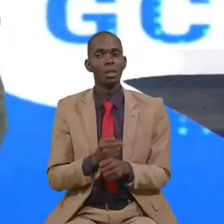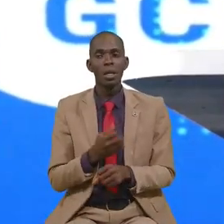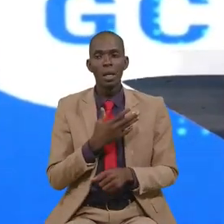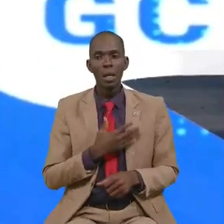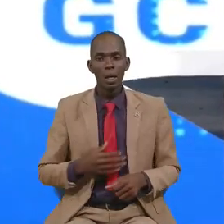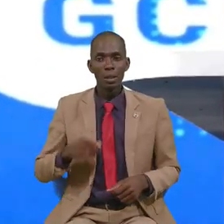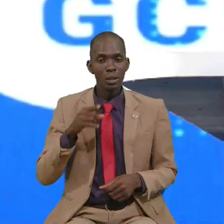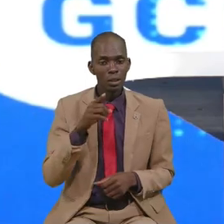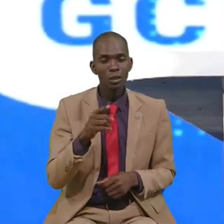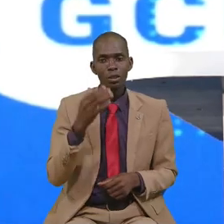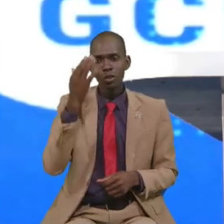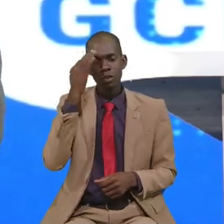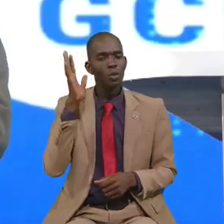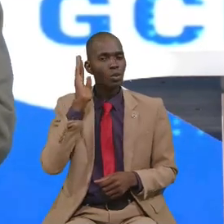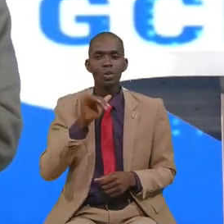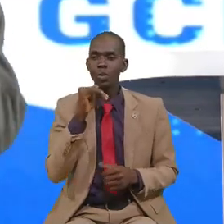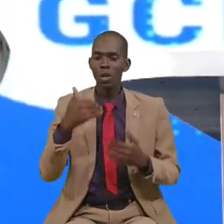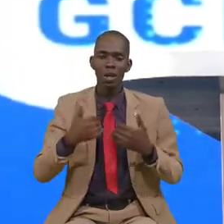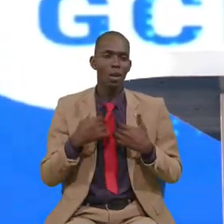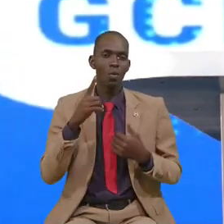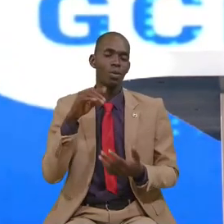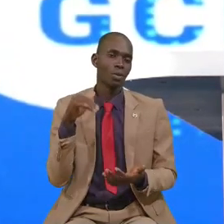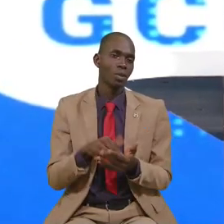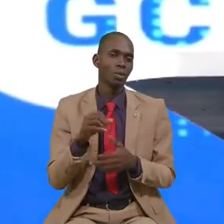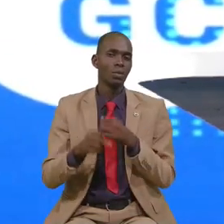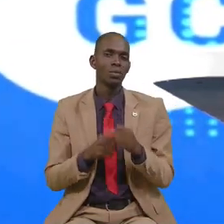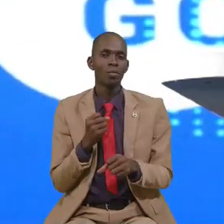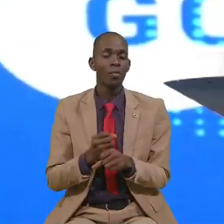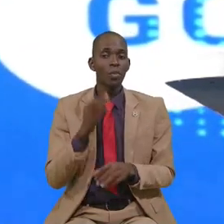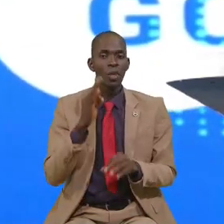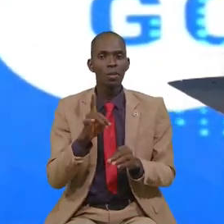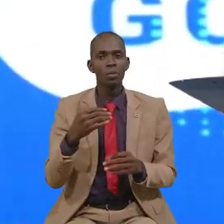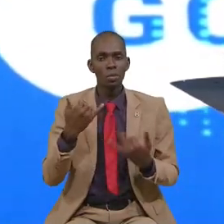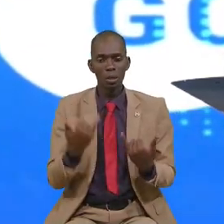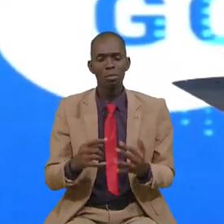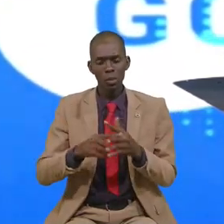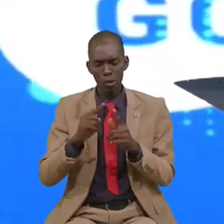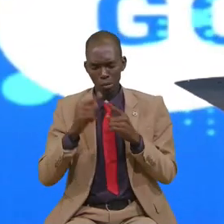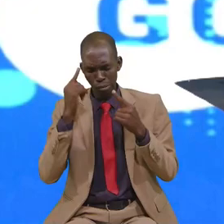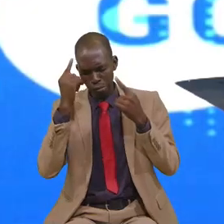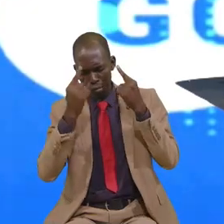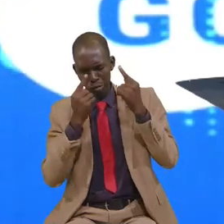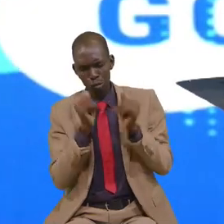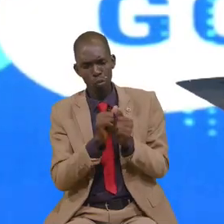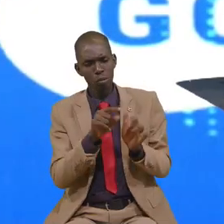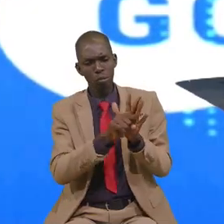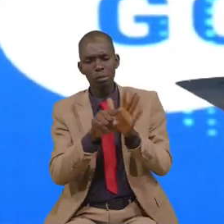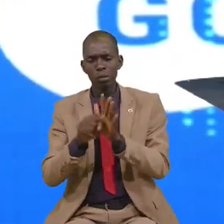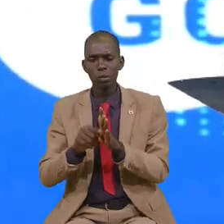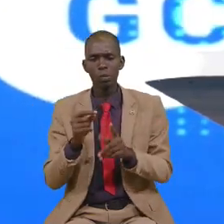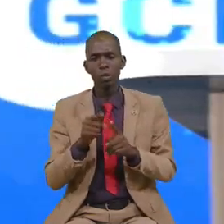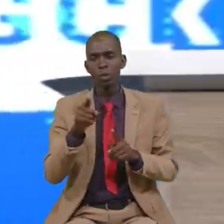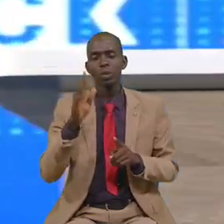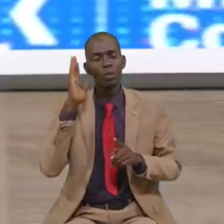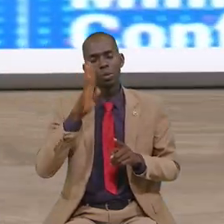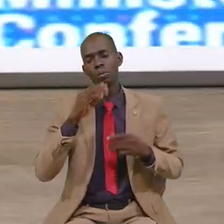to live 1,000 years. If you carry that with you, you're not going to do anything in life.